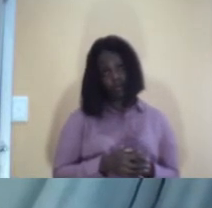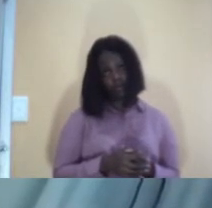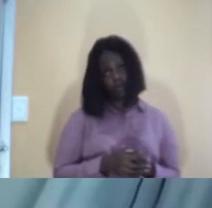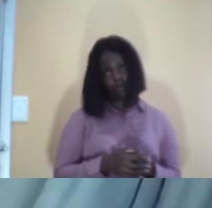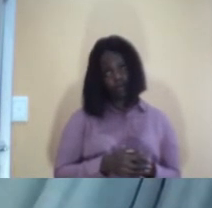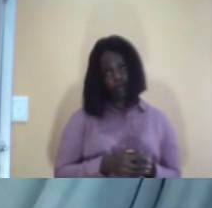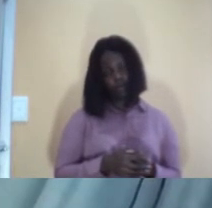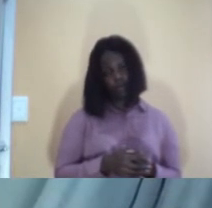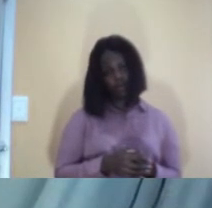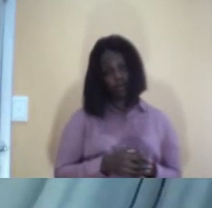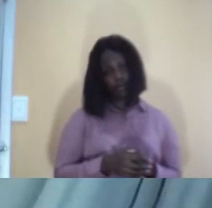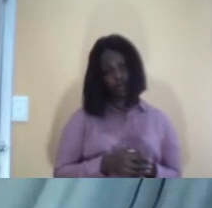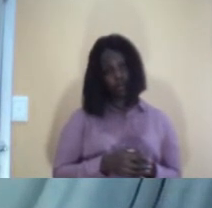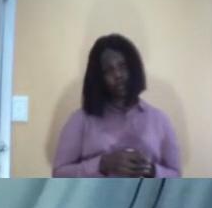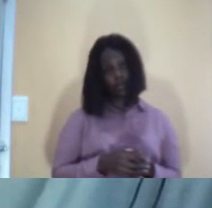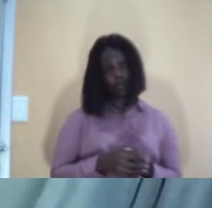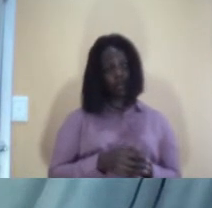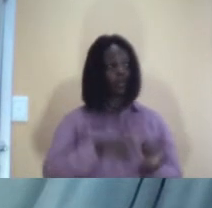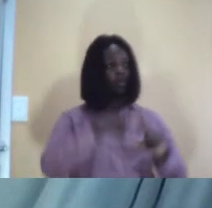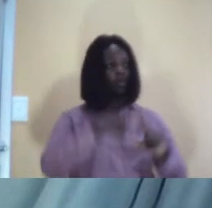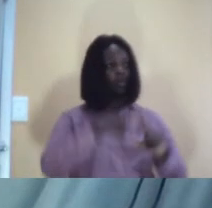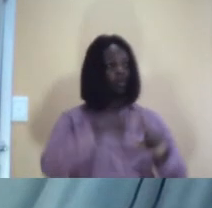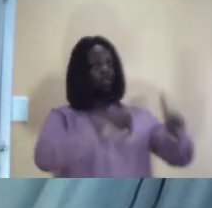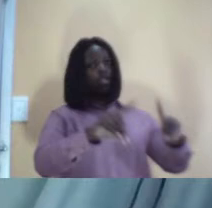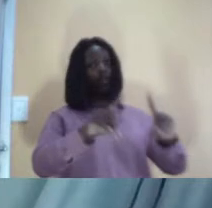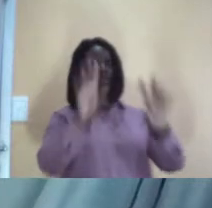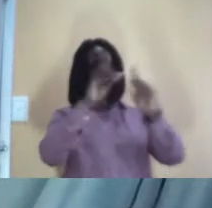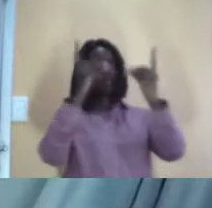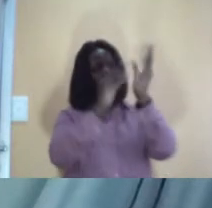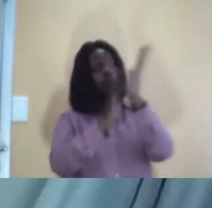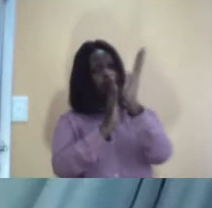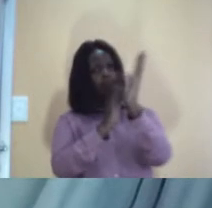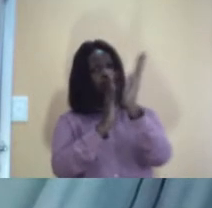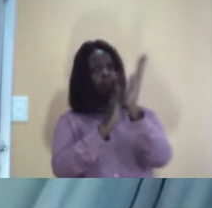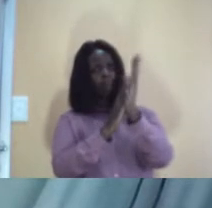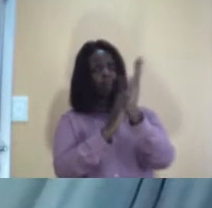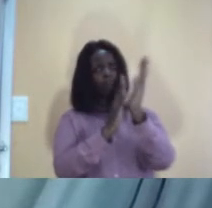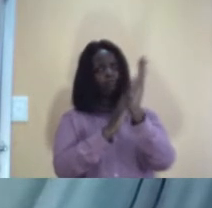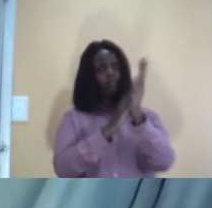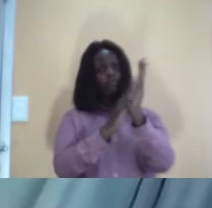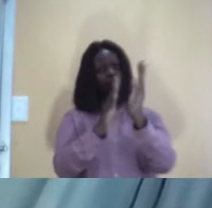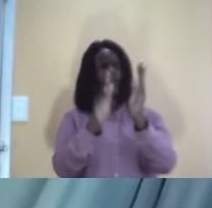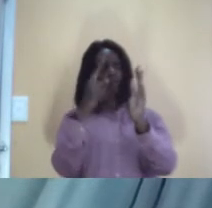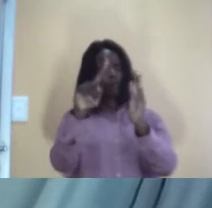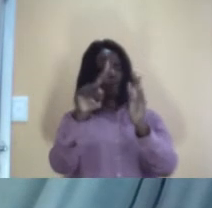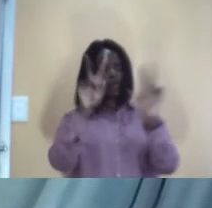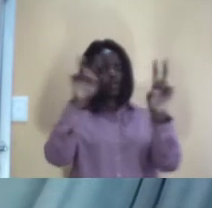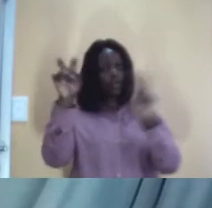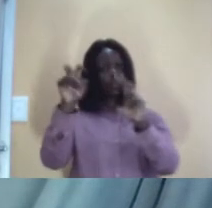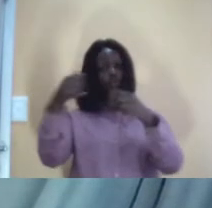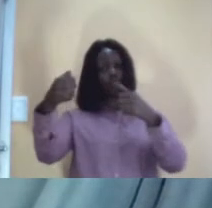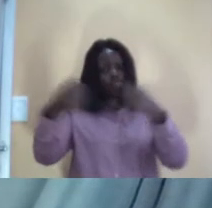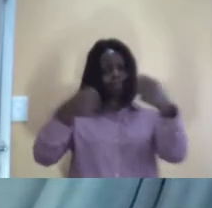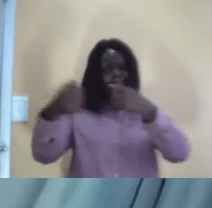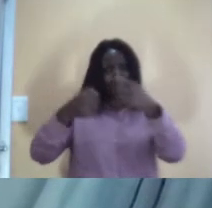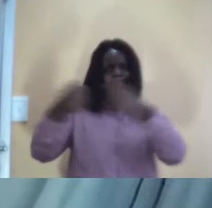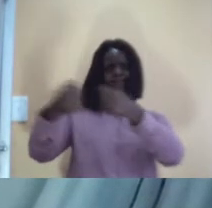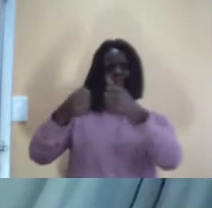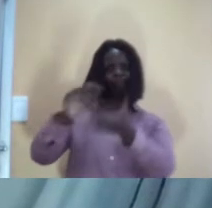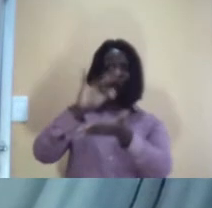Chairperson, we commend the department for prioritizing the filling of vacancies post and allocating